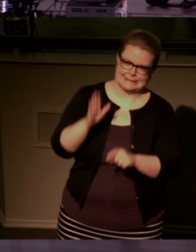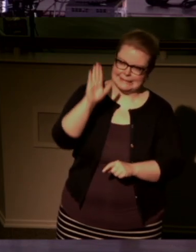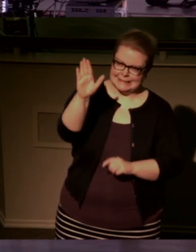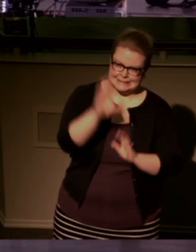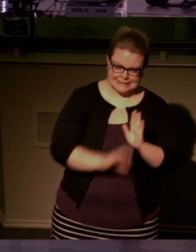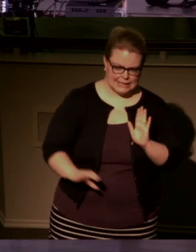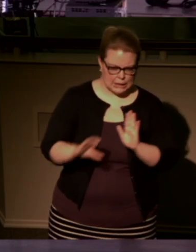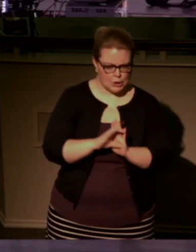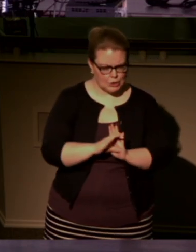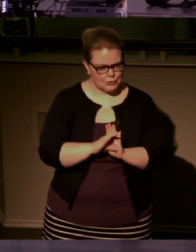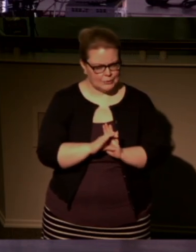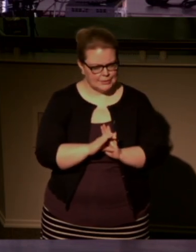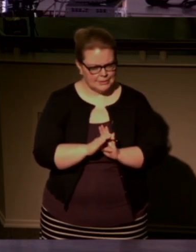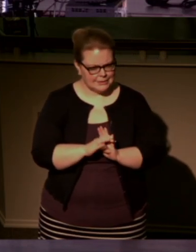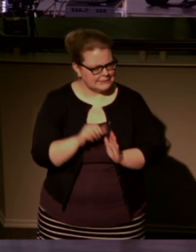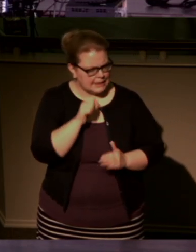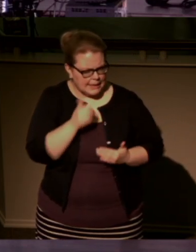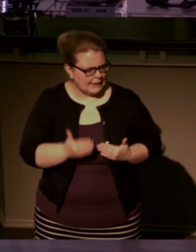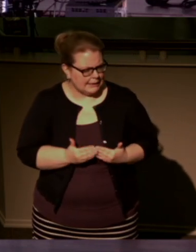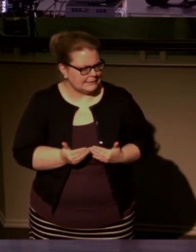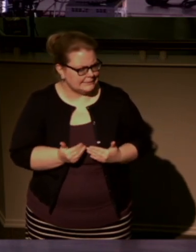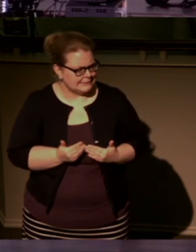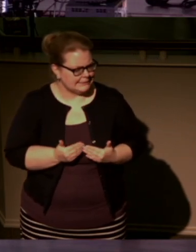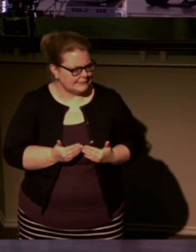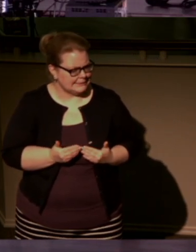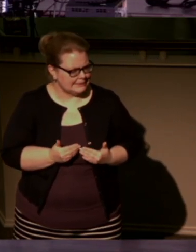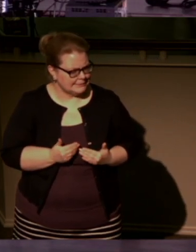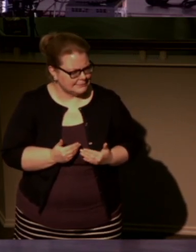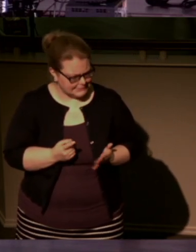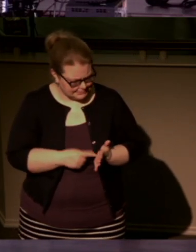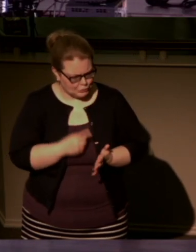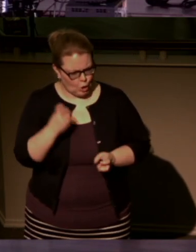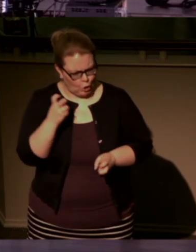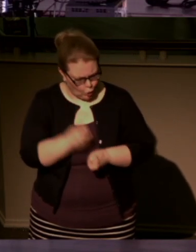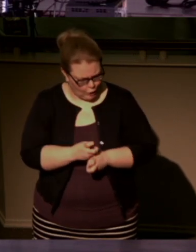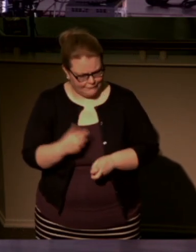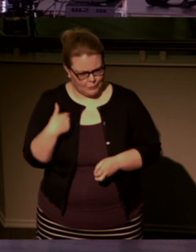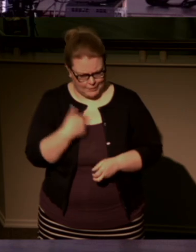faith that we offer.